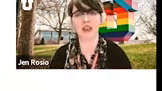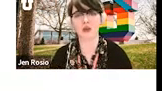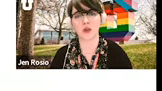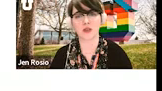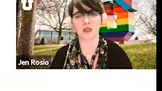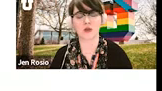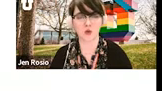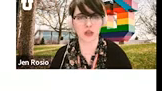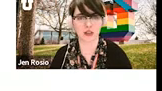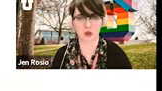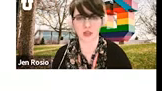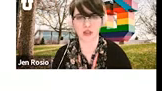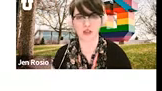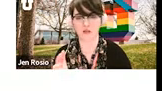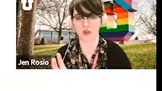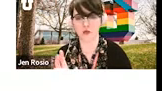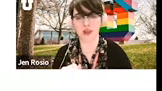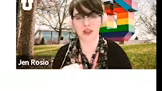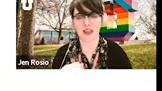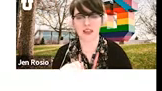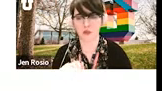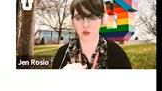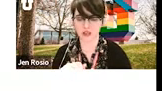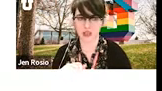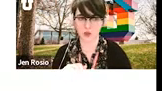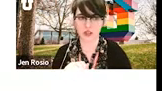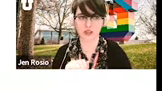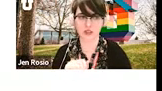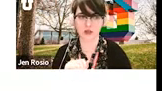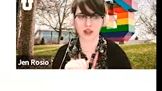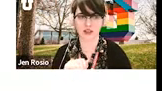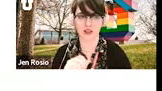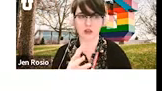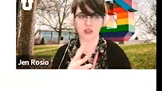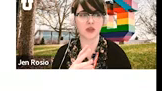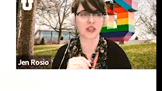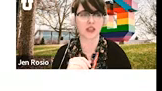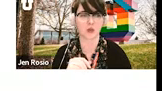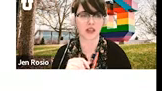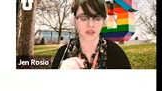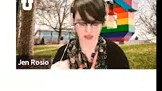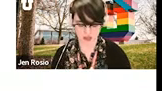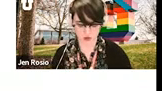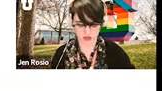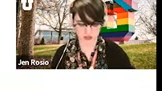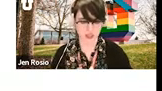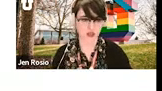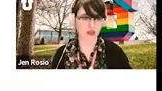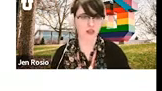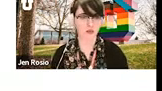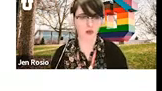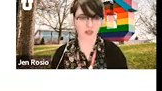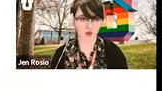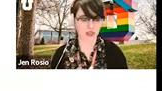Illustrator. You will go to your toolbar ribbon and go to View and hit Proof Setup, where you can choose either to simulate color blindness with